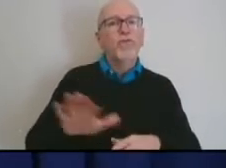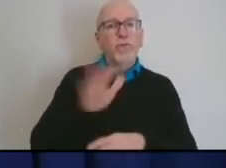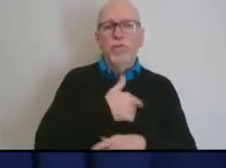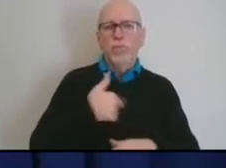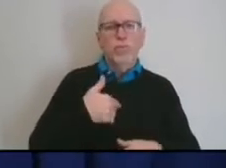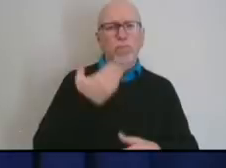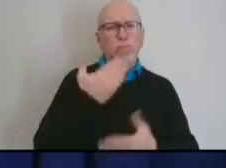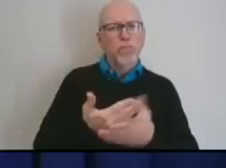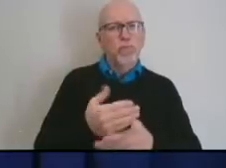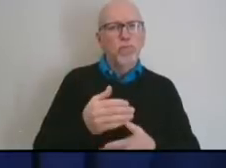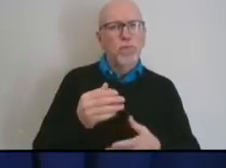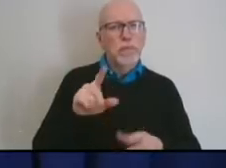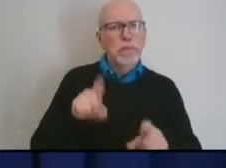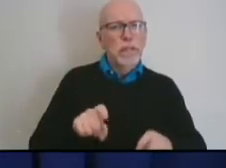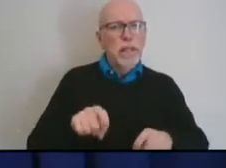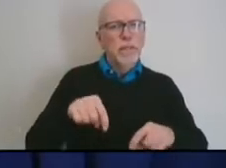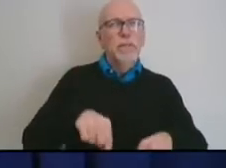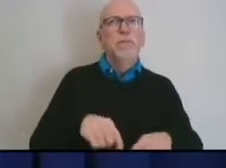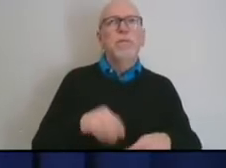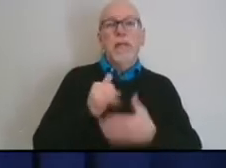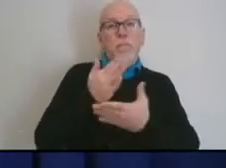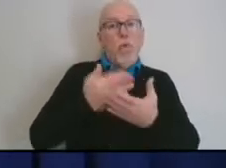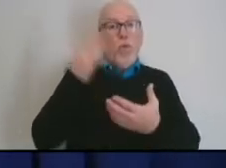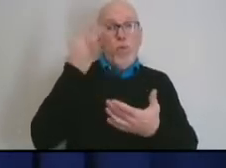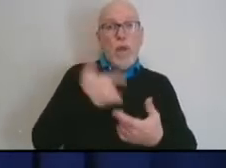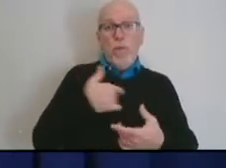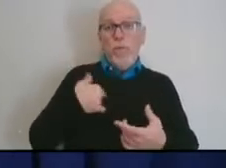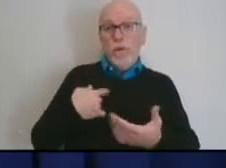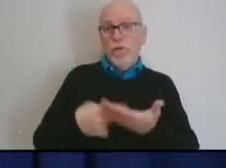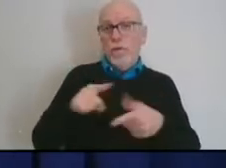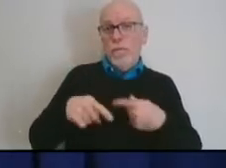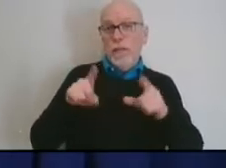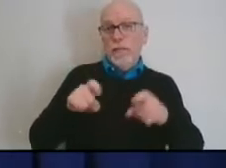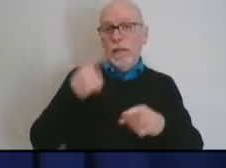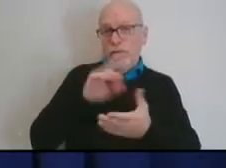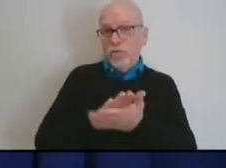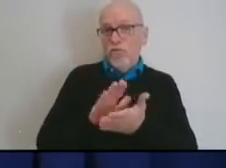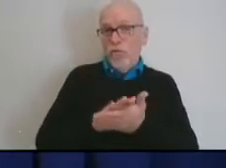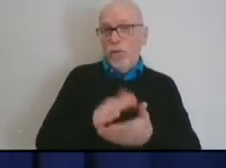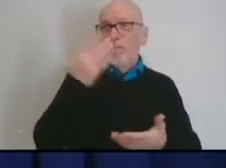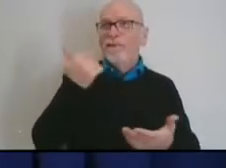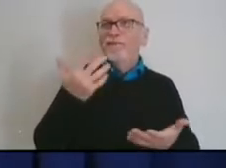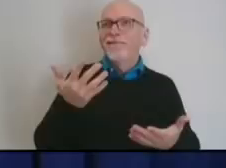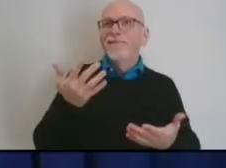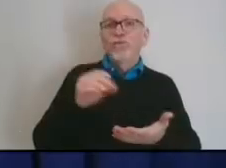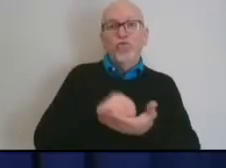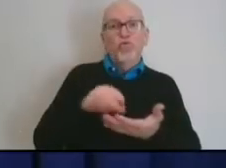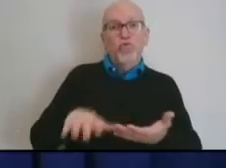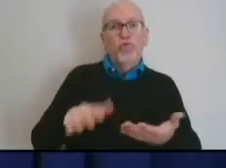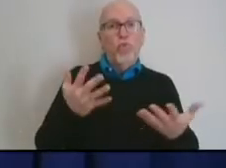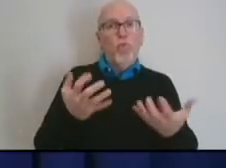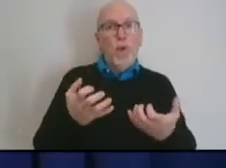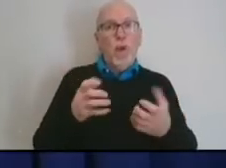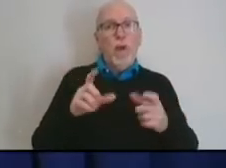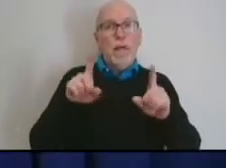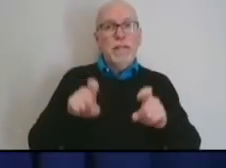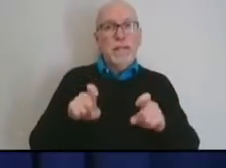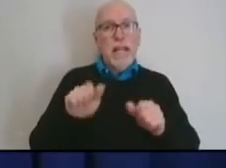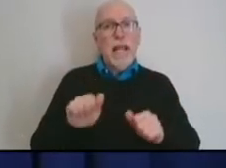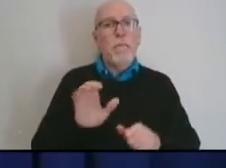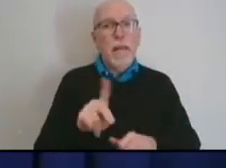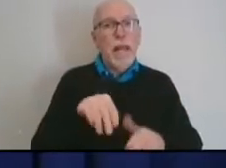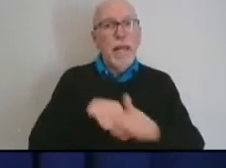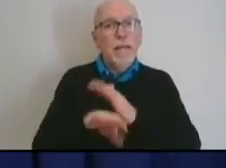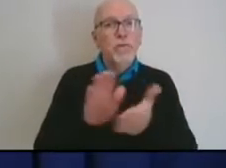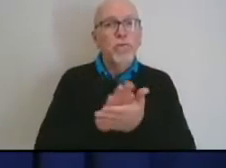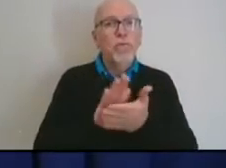though, that this is part of one of the reasons we're talking about testing for schools, because if students want to test back in to school,